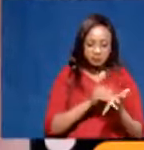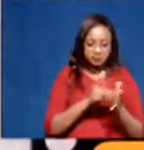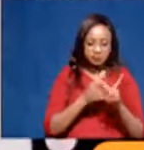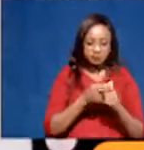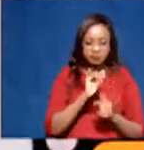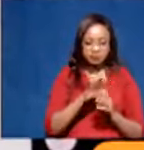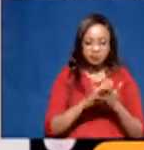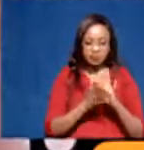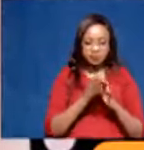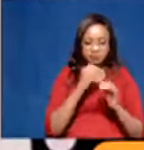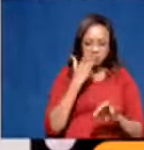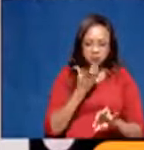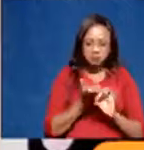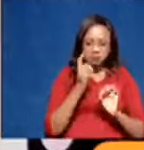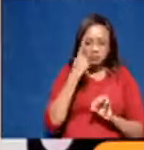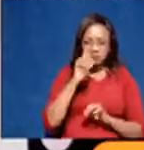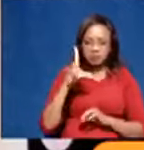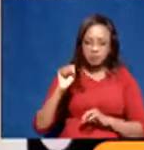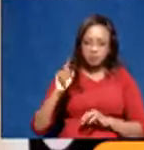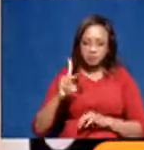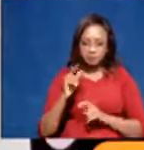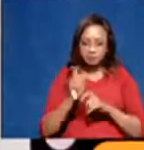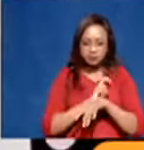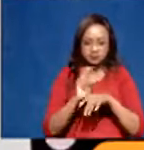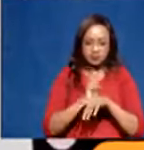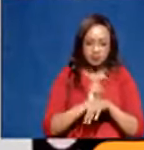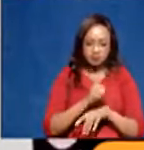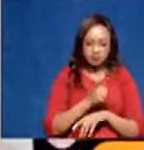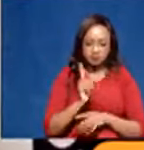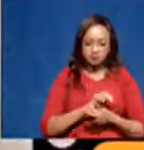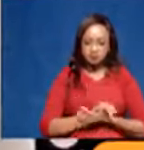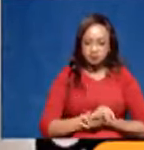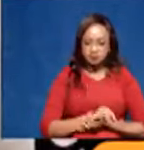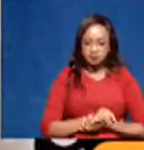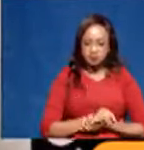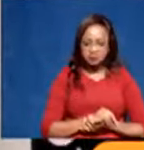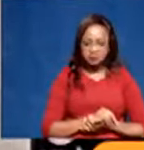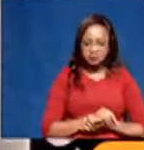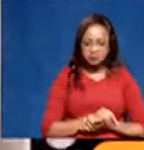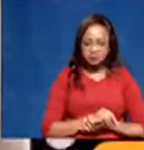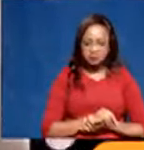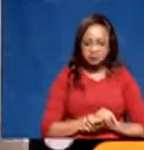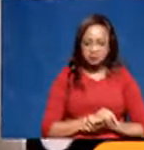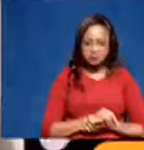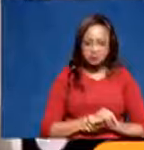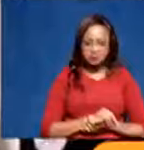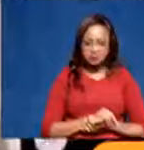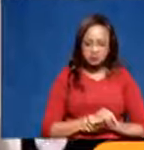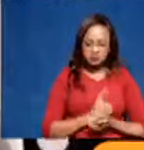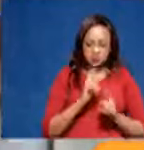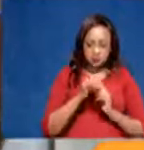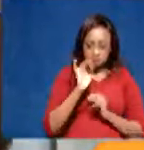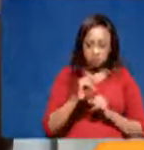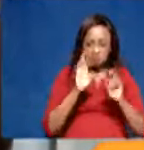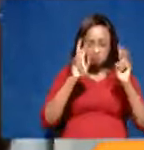difficult for the management of the Law Society to supervise practice by its members. And that is an important